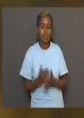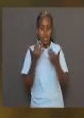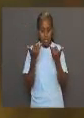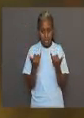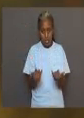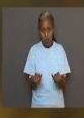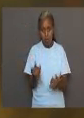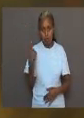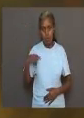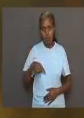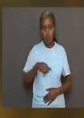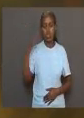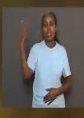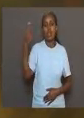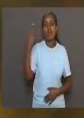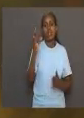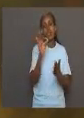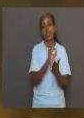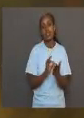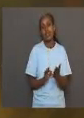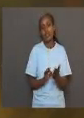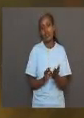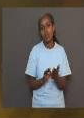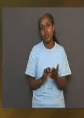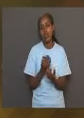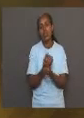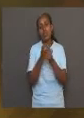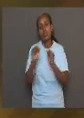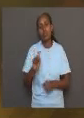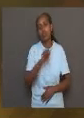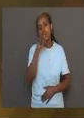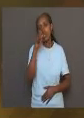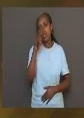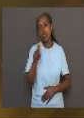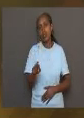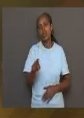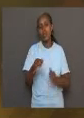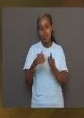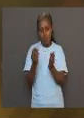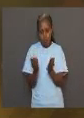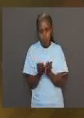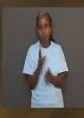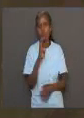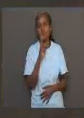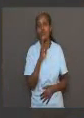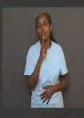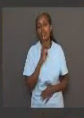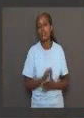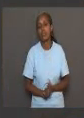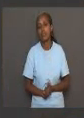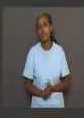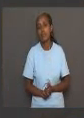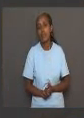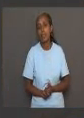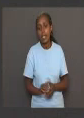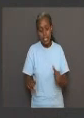Now, we will apply the formula to solve the problem of the bowl of water.